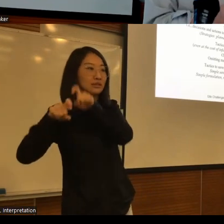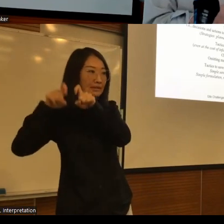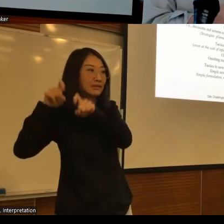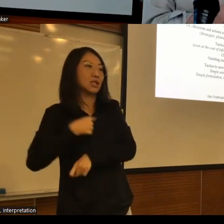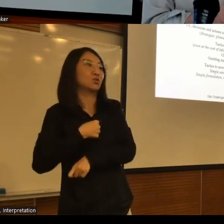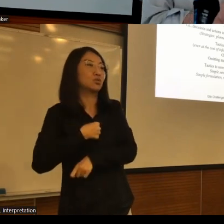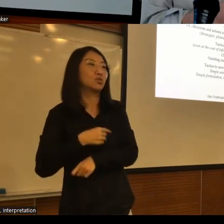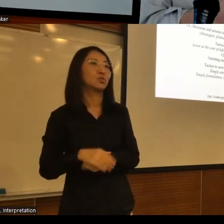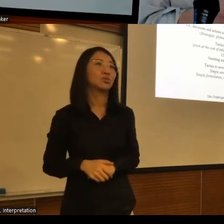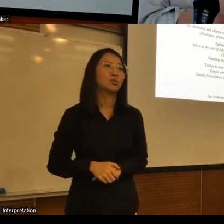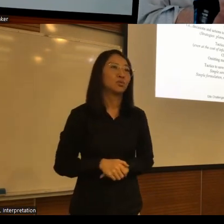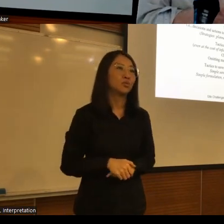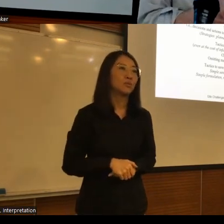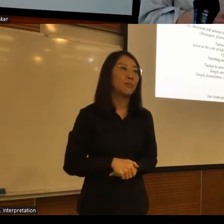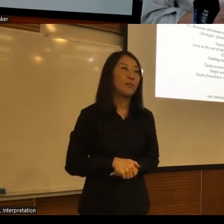one's